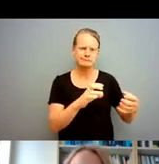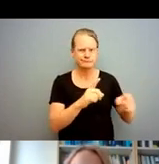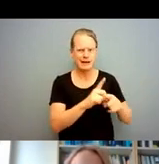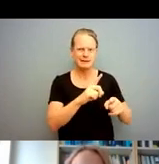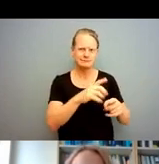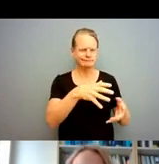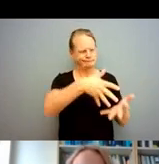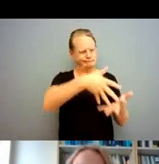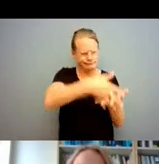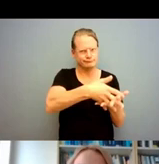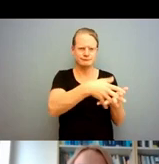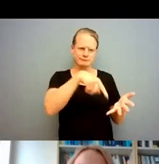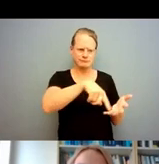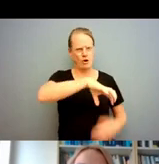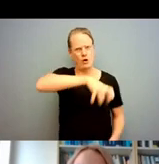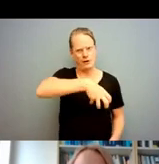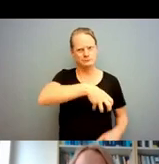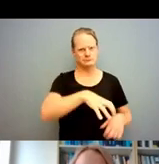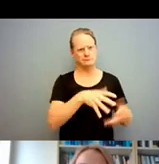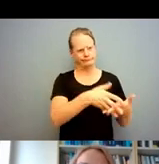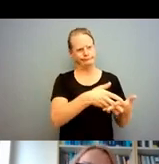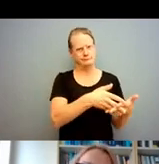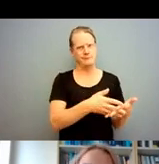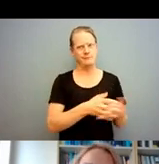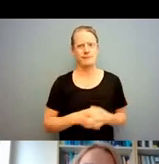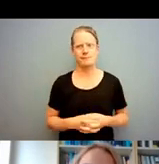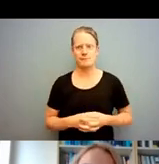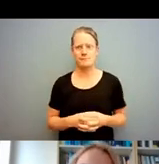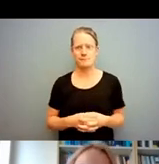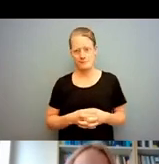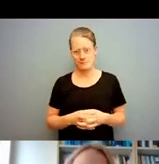self-determination was understood as a right to statehood.